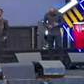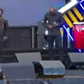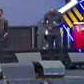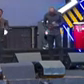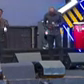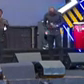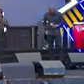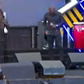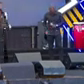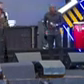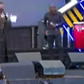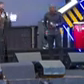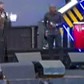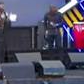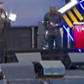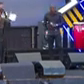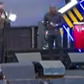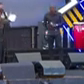oh